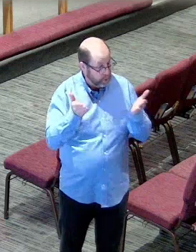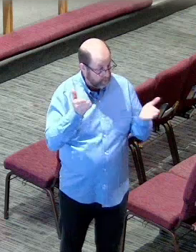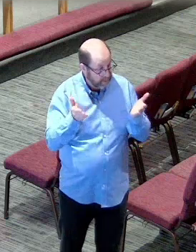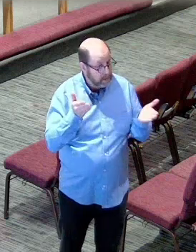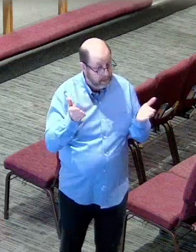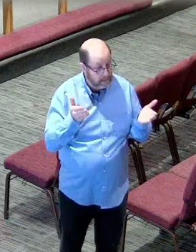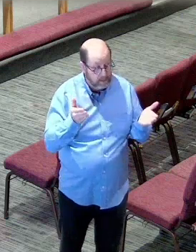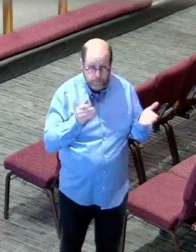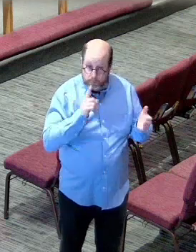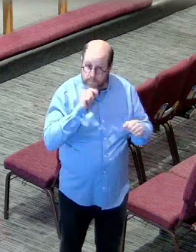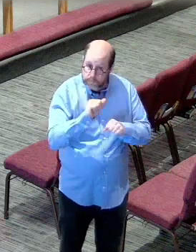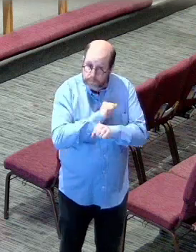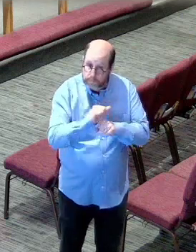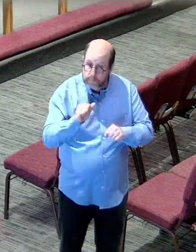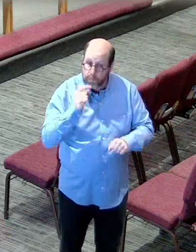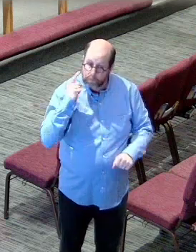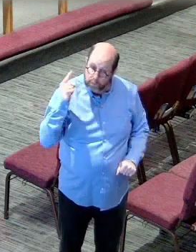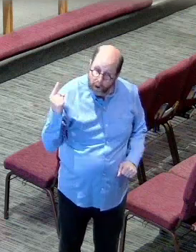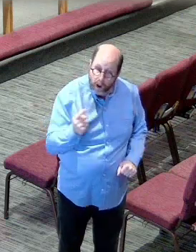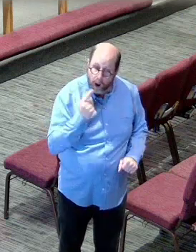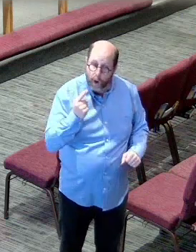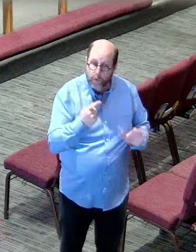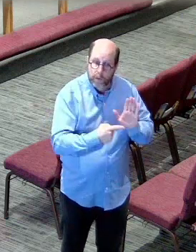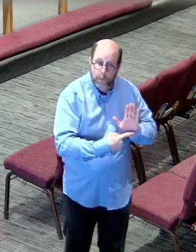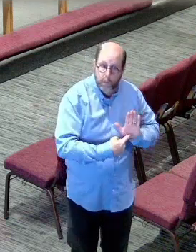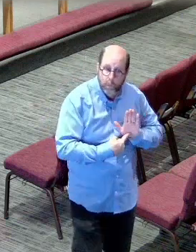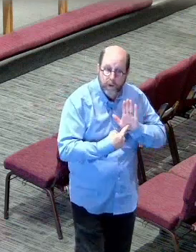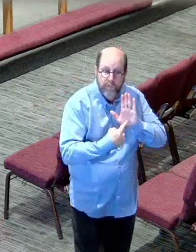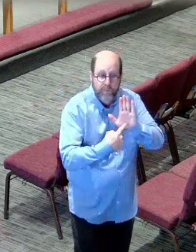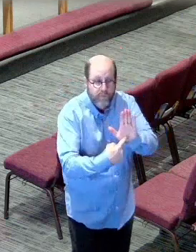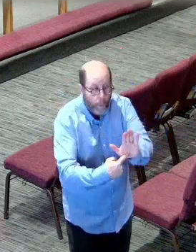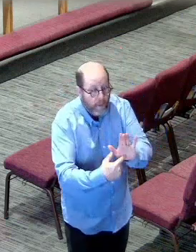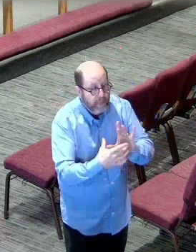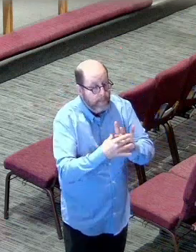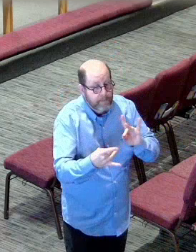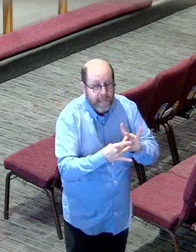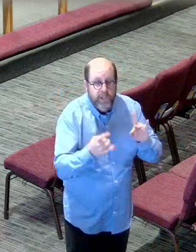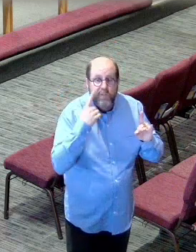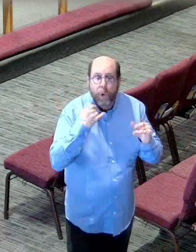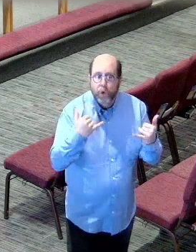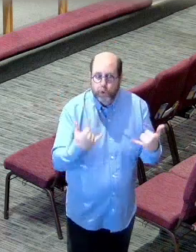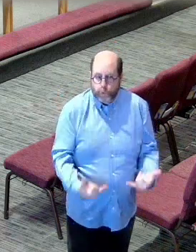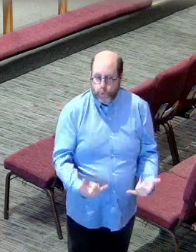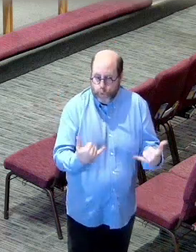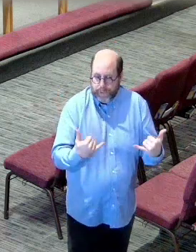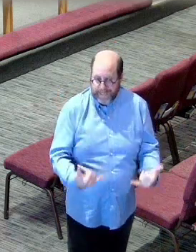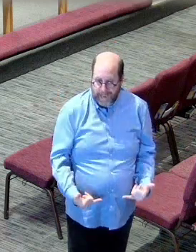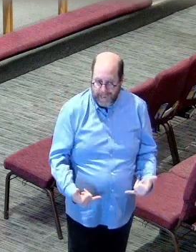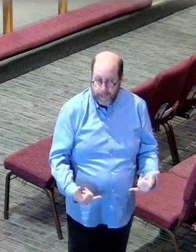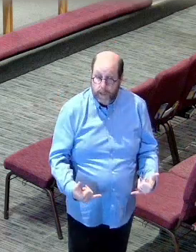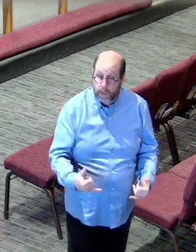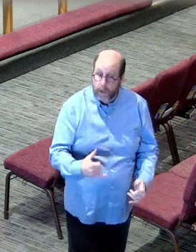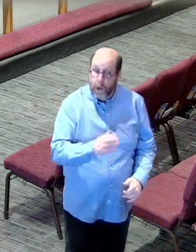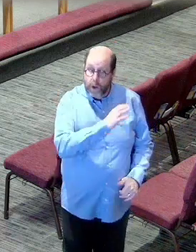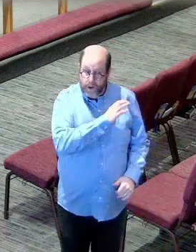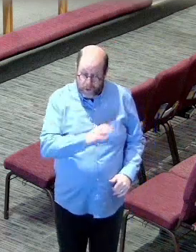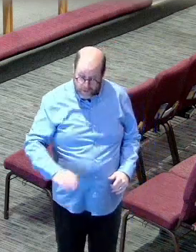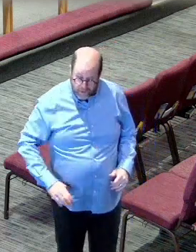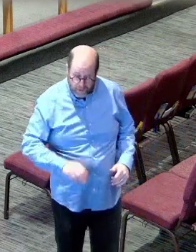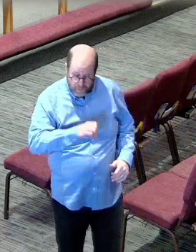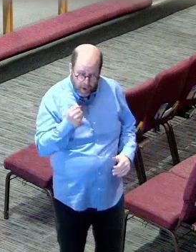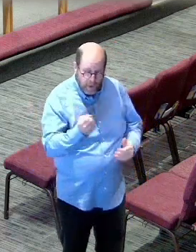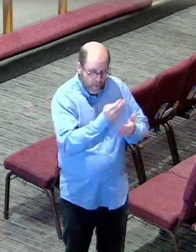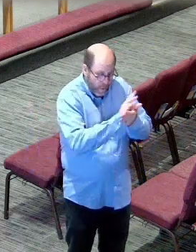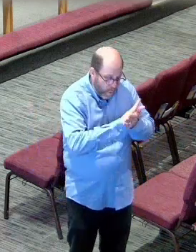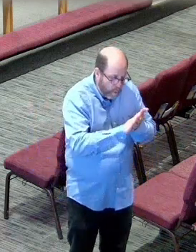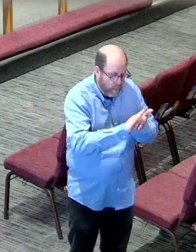are always bringing forth a message for today. Christ's holy word and the blessed